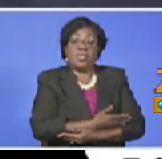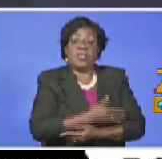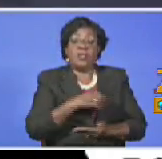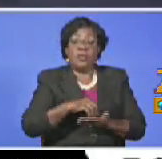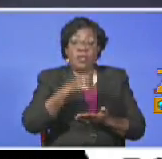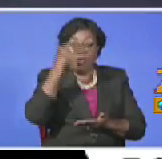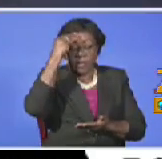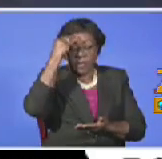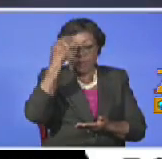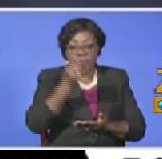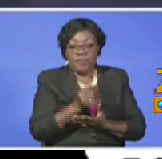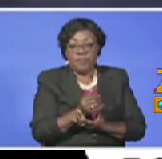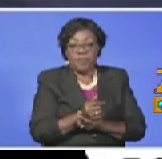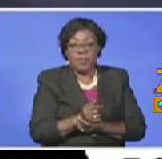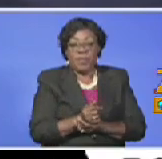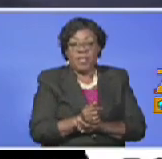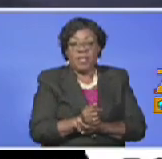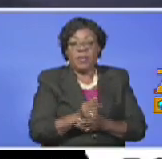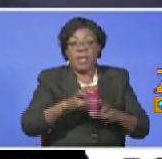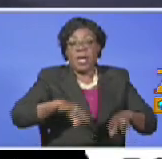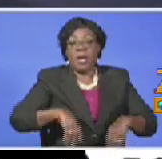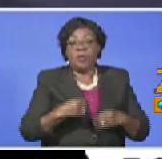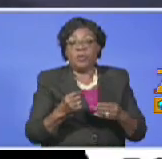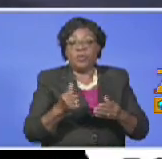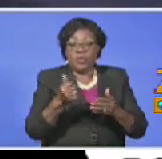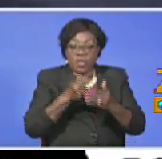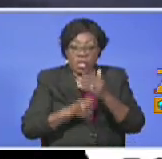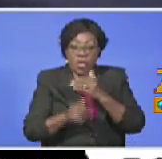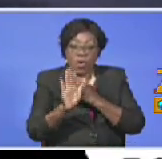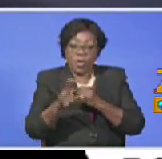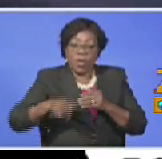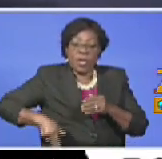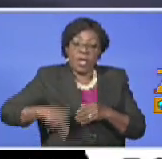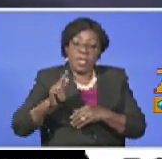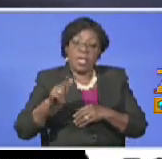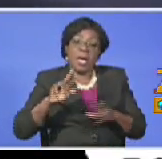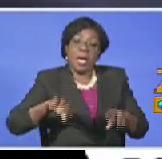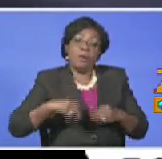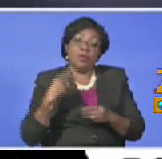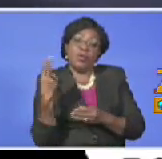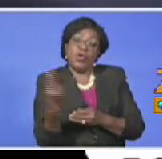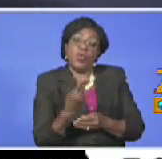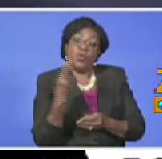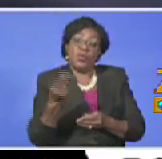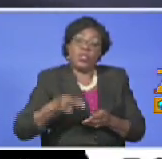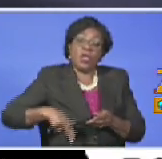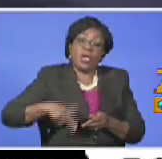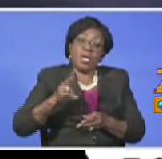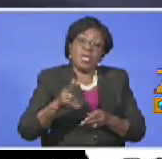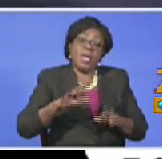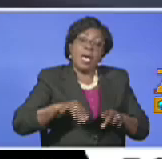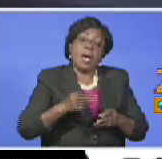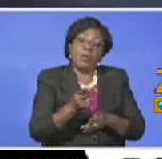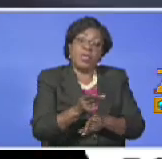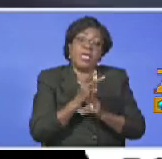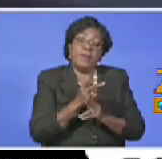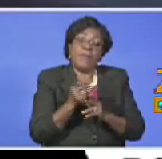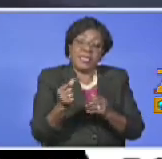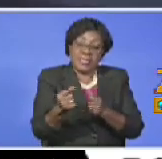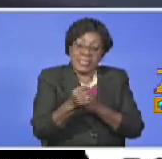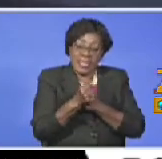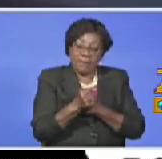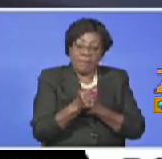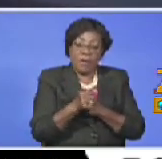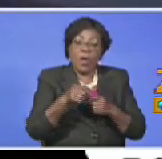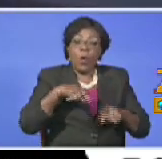hit. Again, understanding how to secure your weapon, how to use your weapon, how to keep it safe, where to use